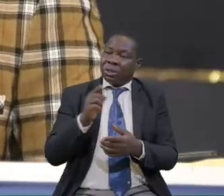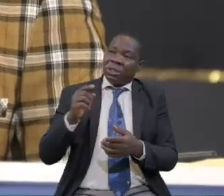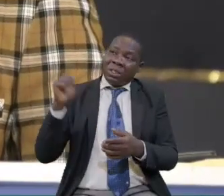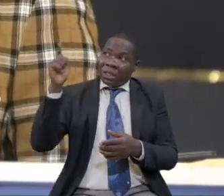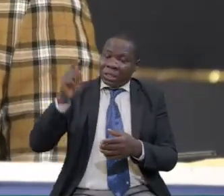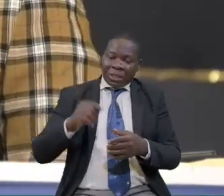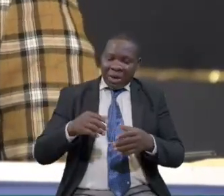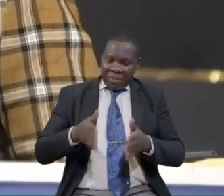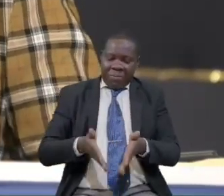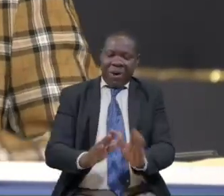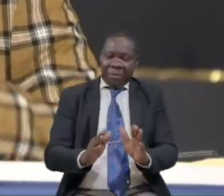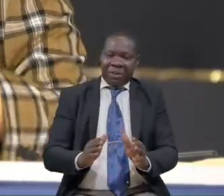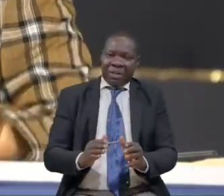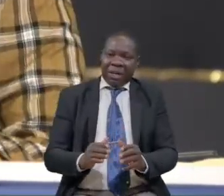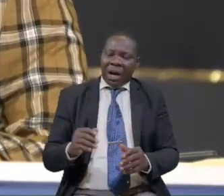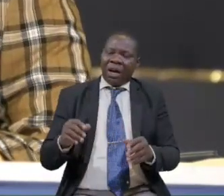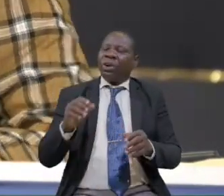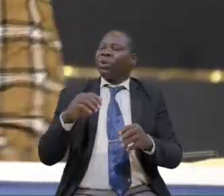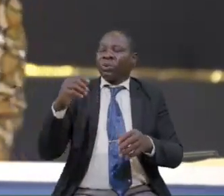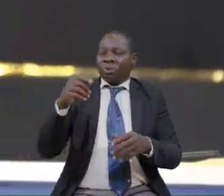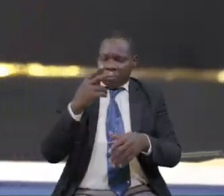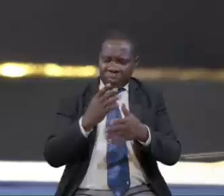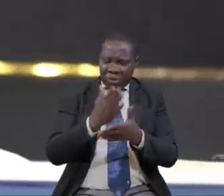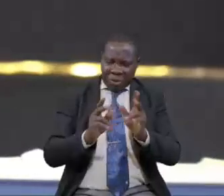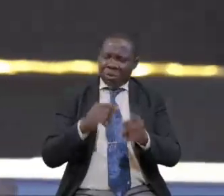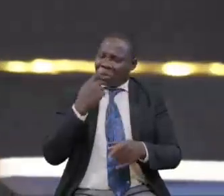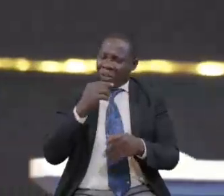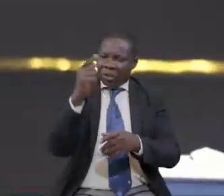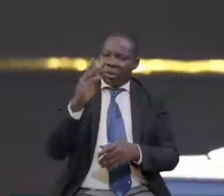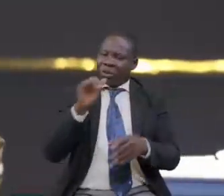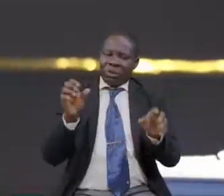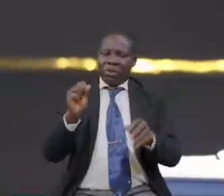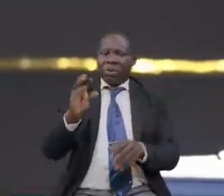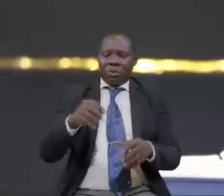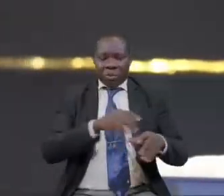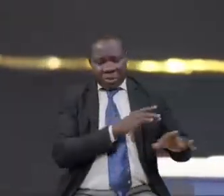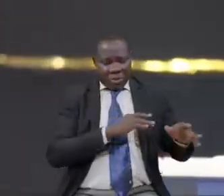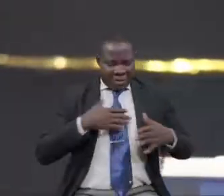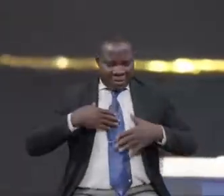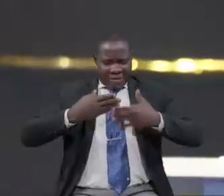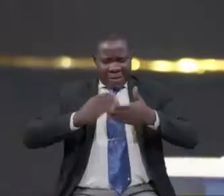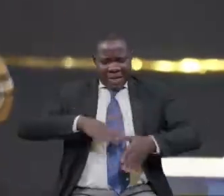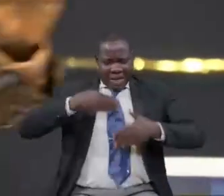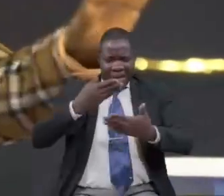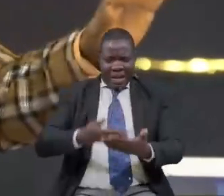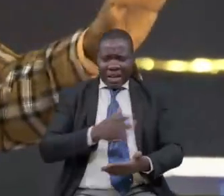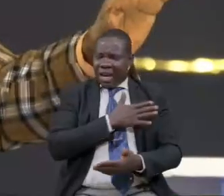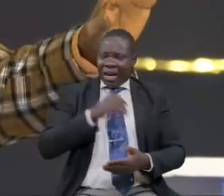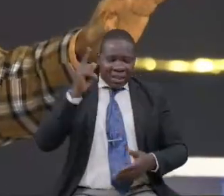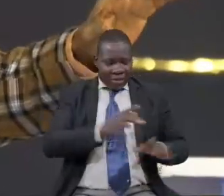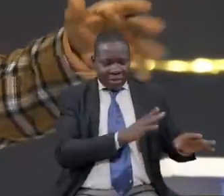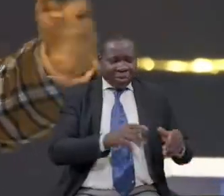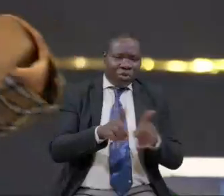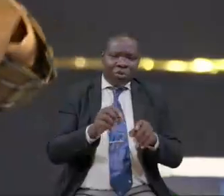is so kind and the grace of God is so great. Just confess, he forgives you. Then whatever you